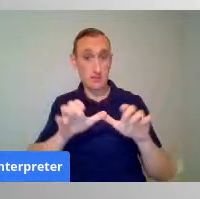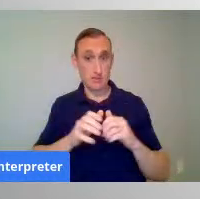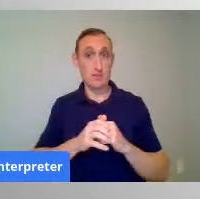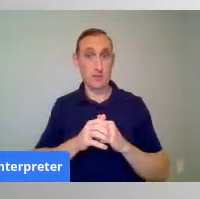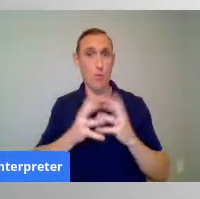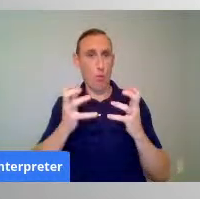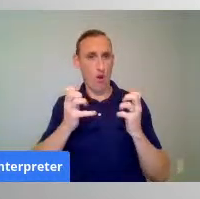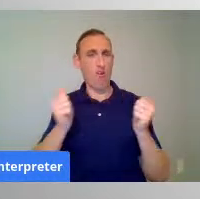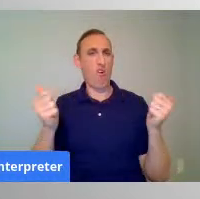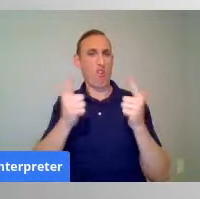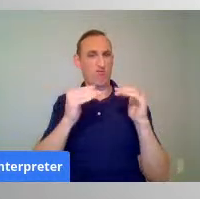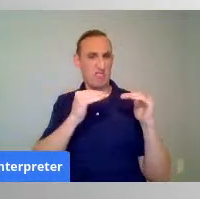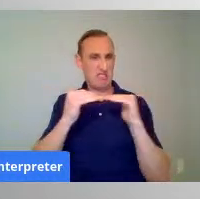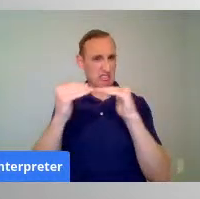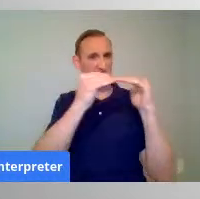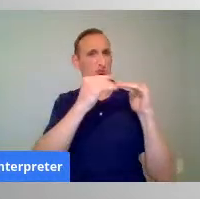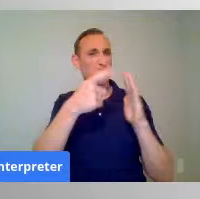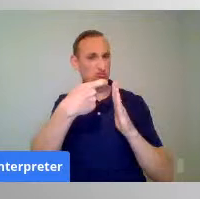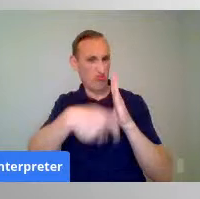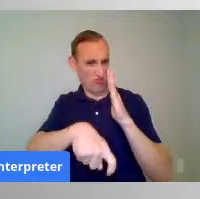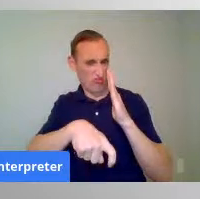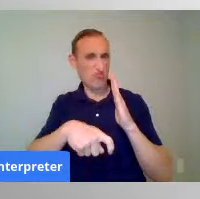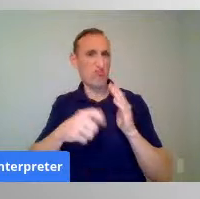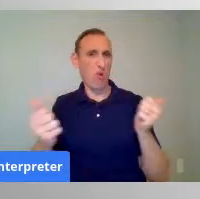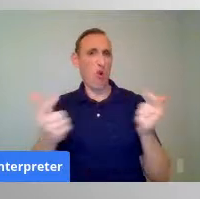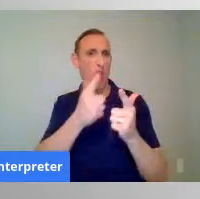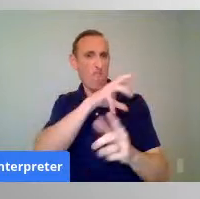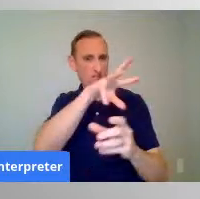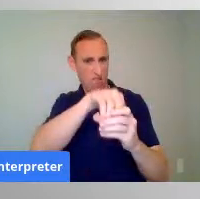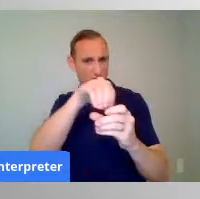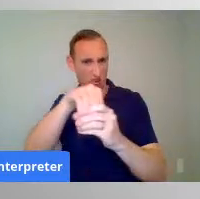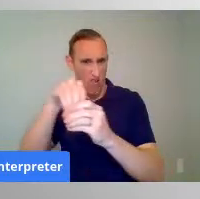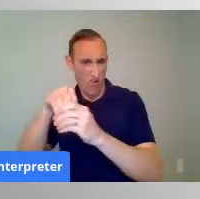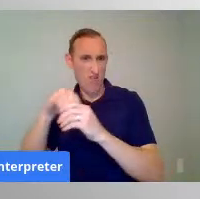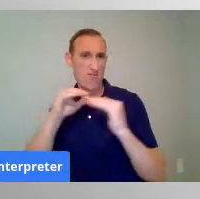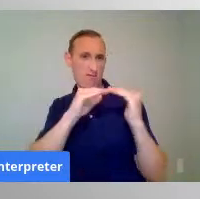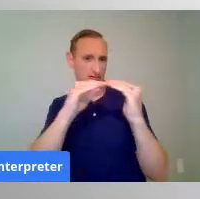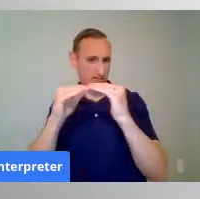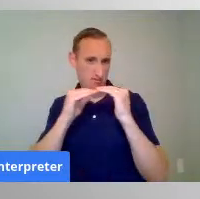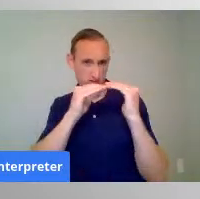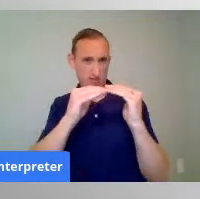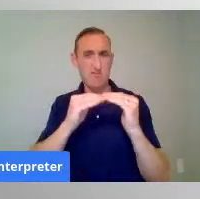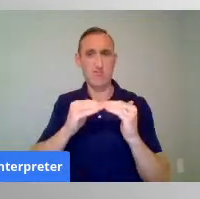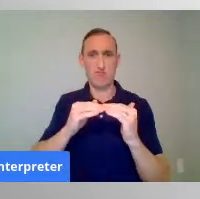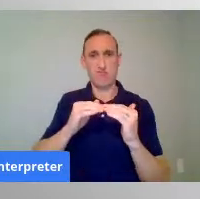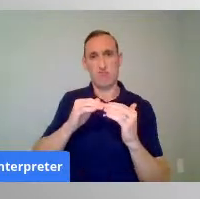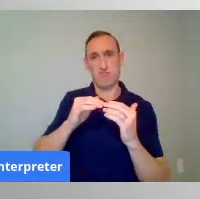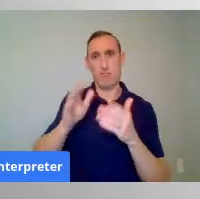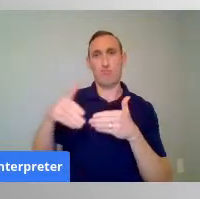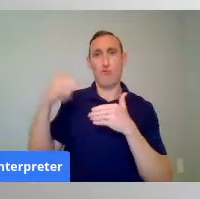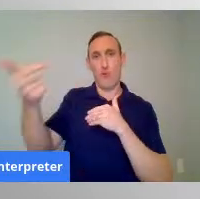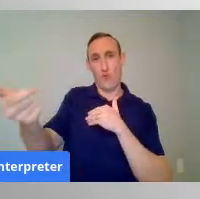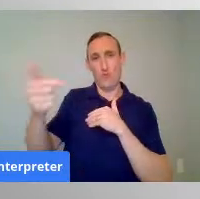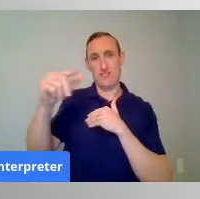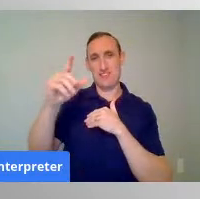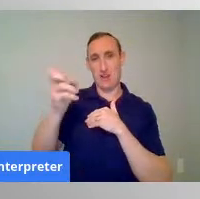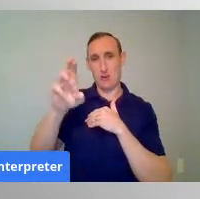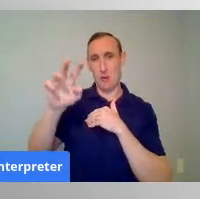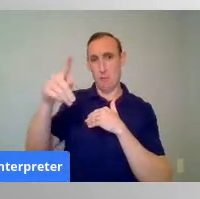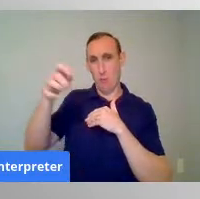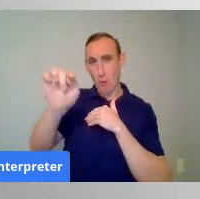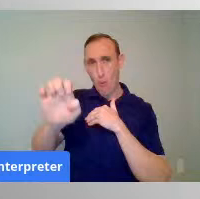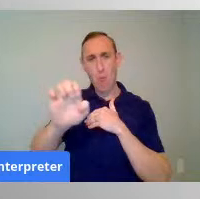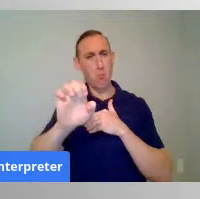kids could have the opportunity to do some of that enrichment as well. There you go, Dr. Pope, sorry. No problem. I just